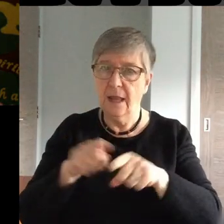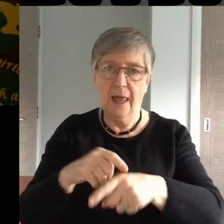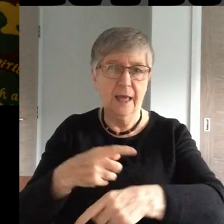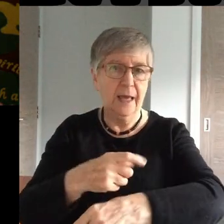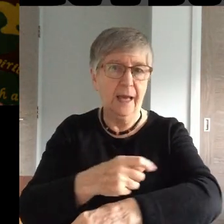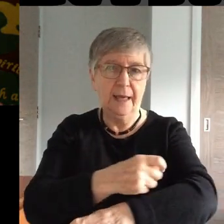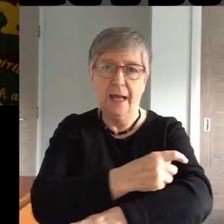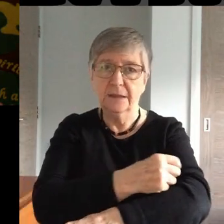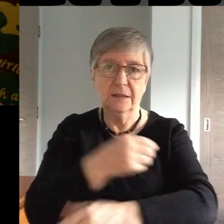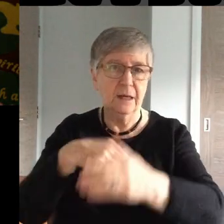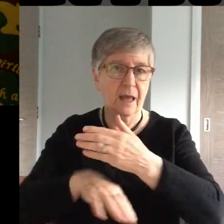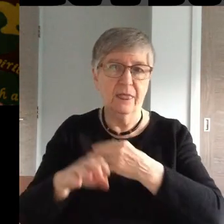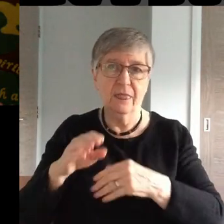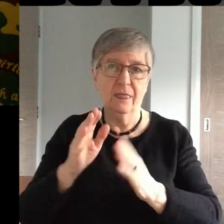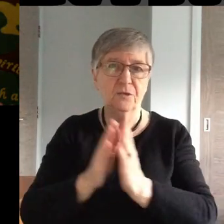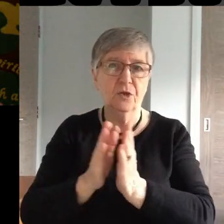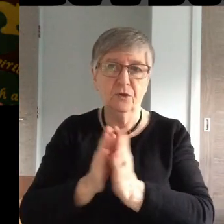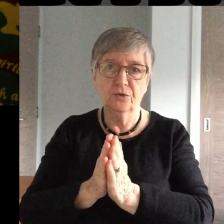cancer to the church.